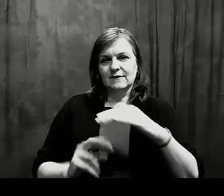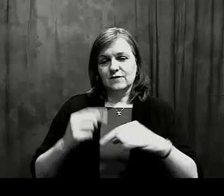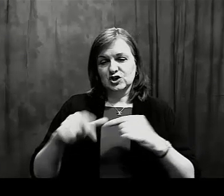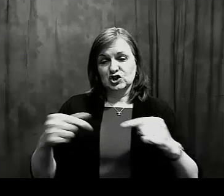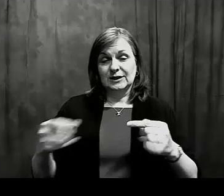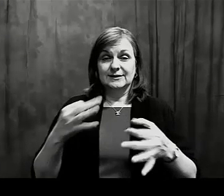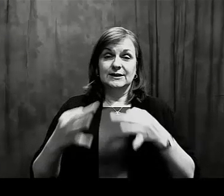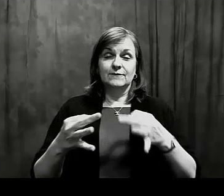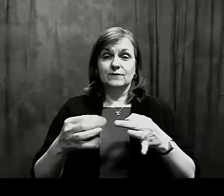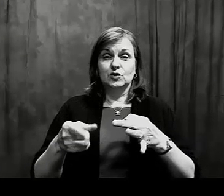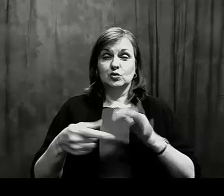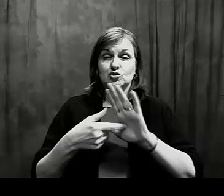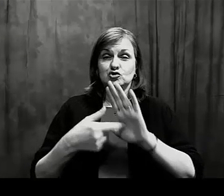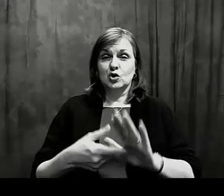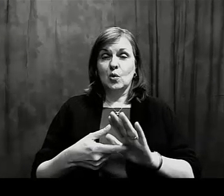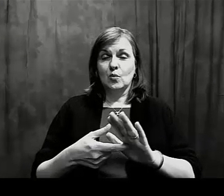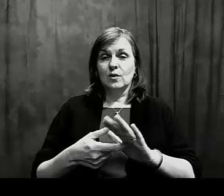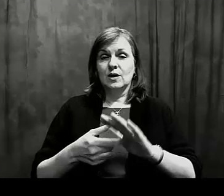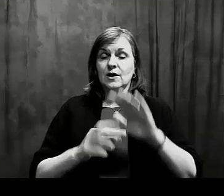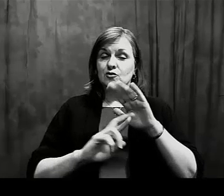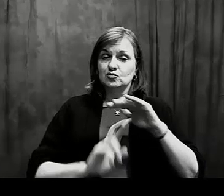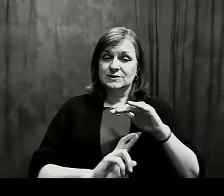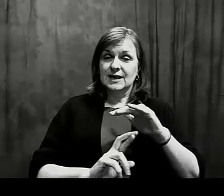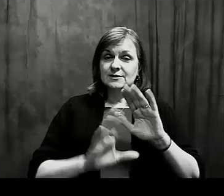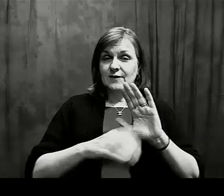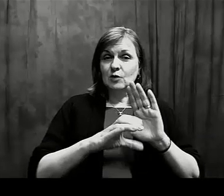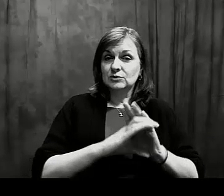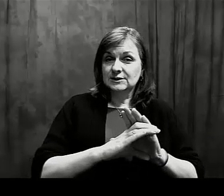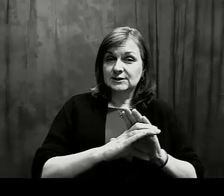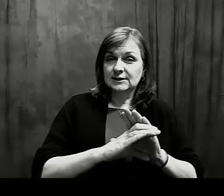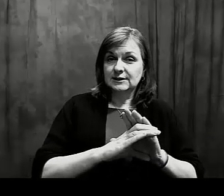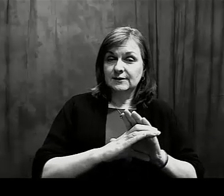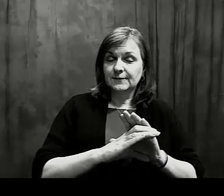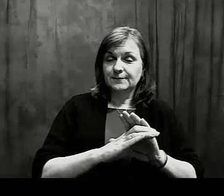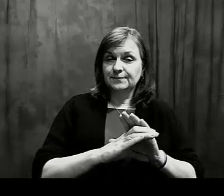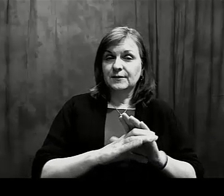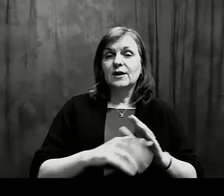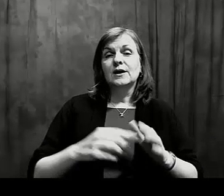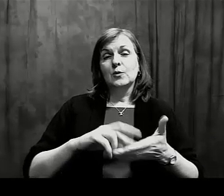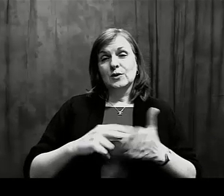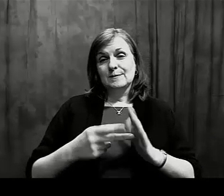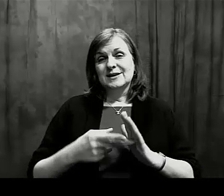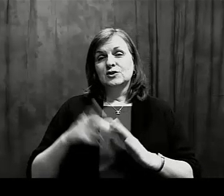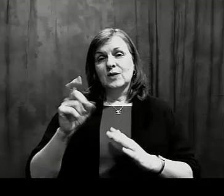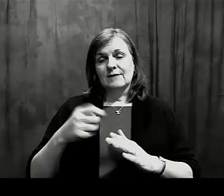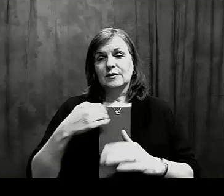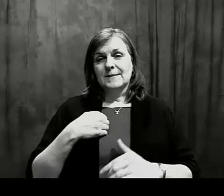2 recessive genes, right? If you're going to show the recessive,